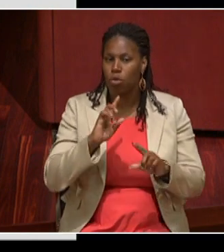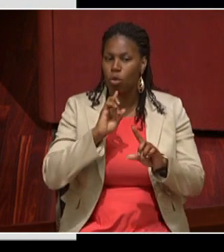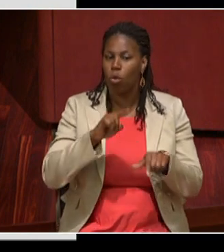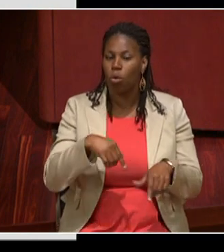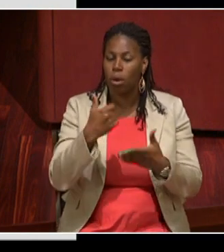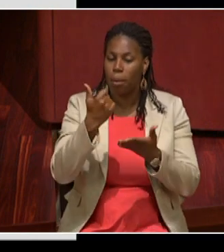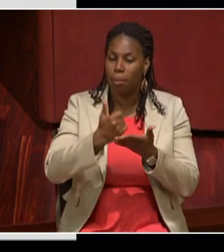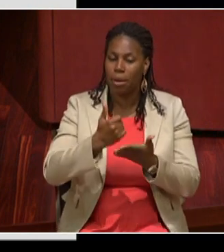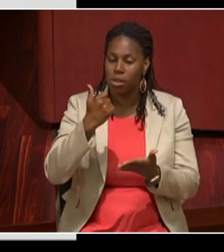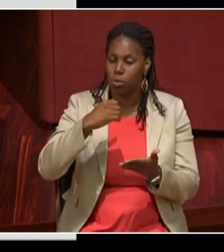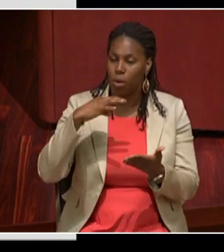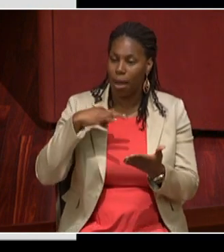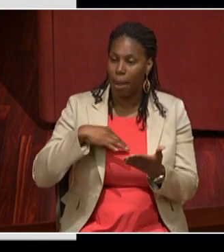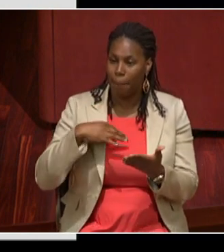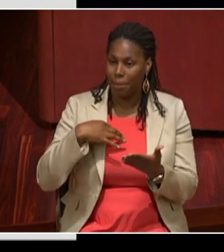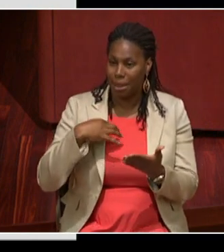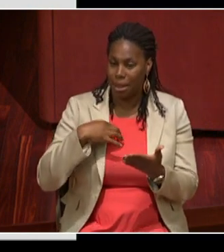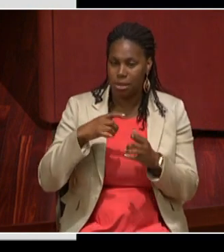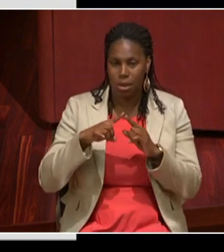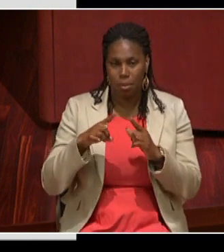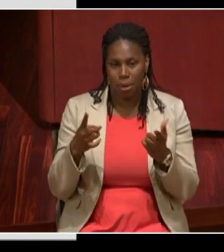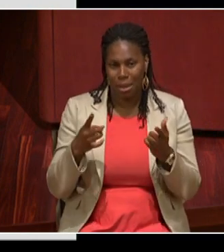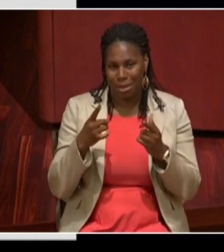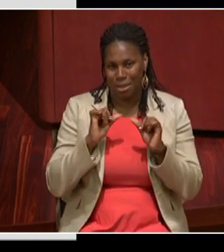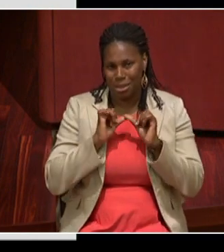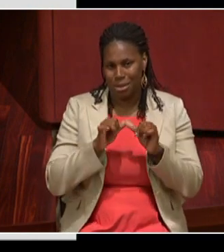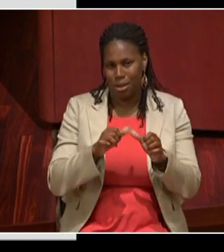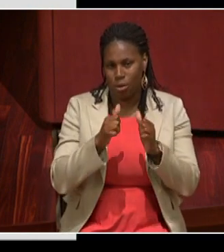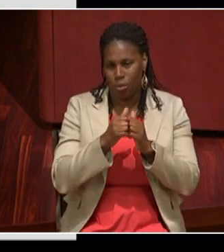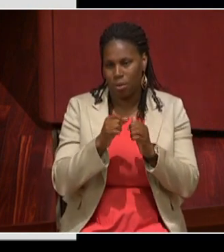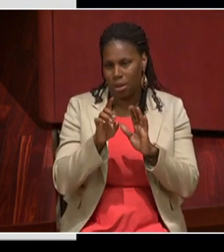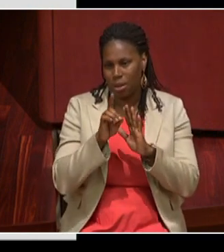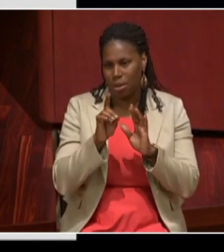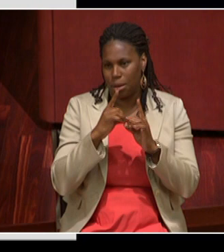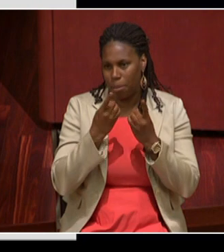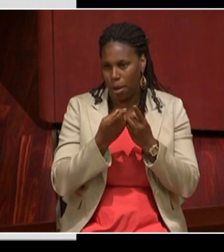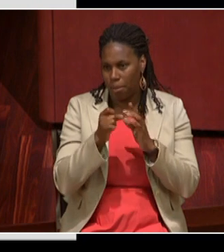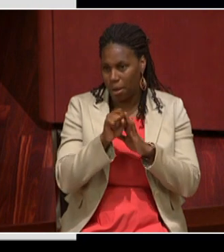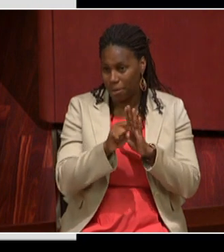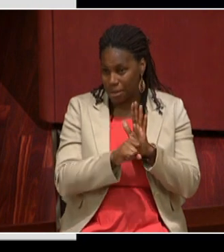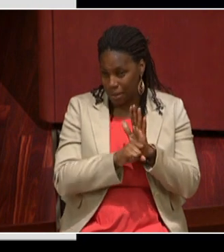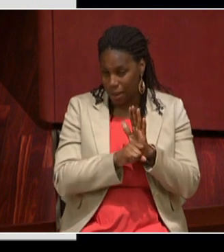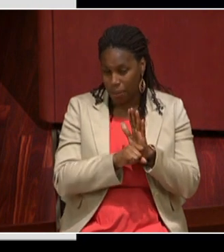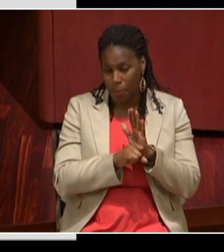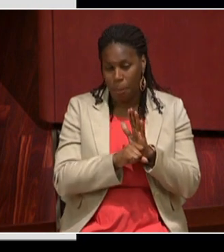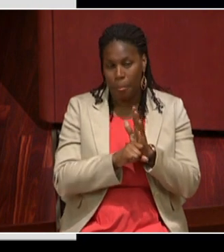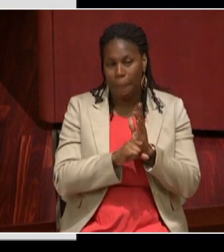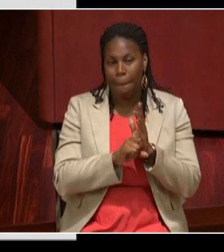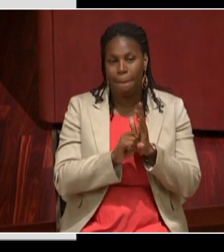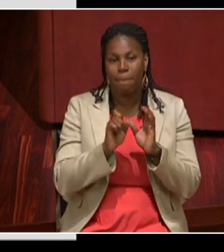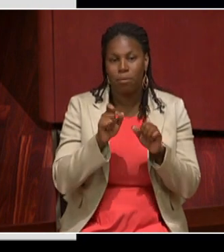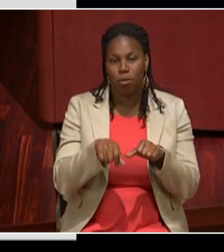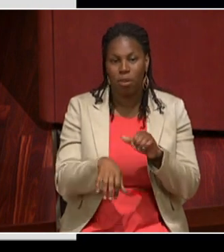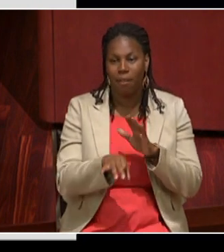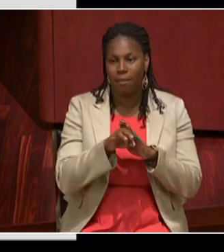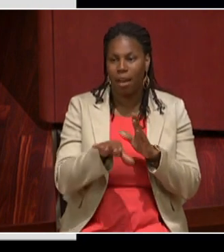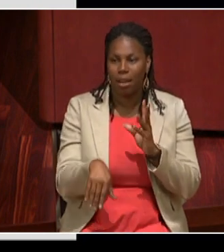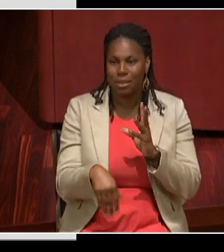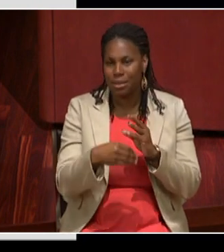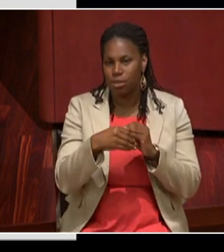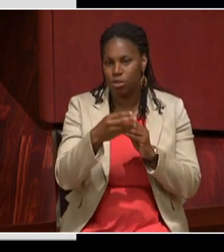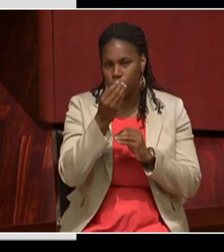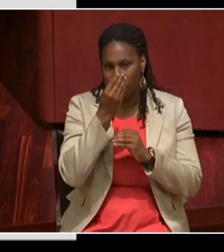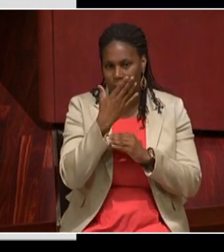passport application, but it's still in the custody of the Department of State. So that would be a way that you could find out additional information about